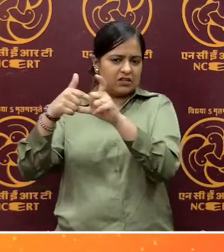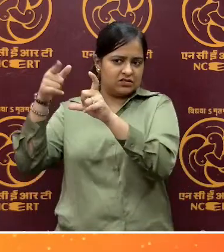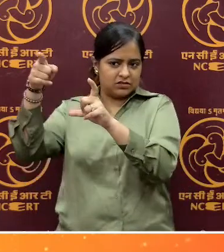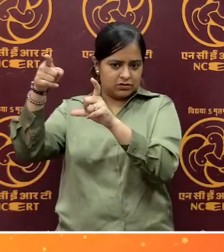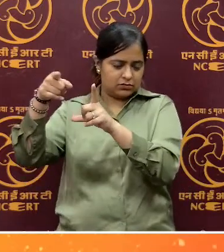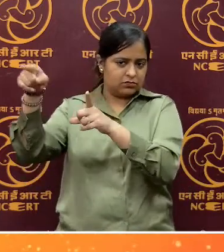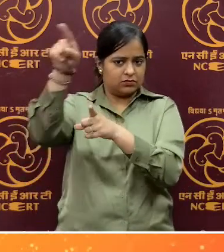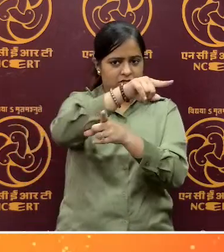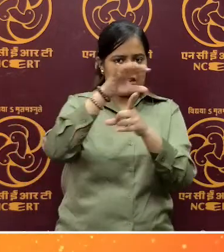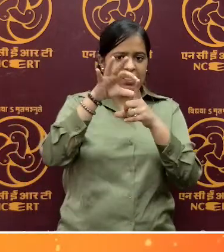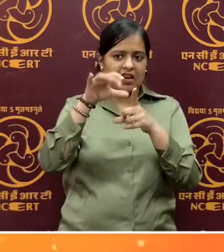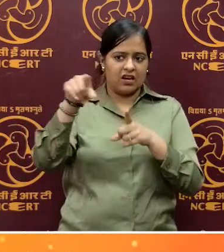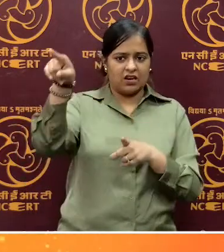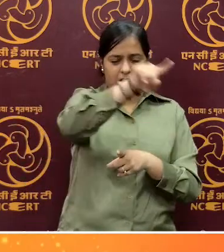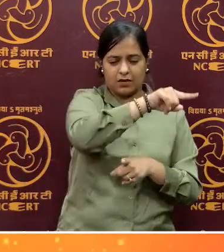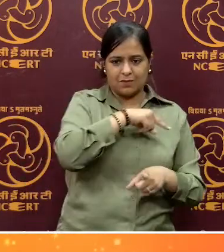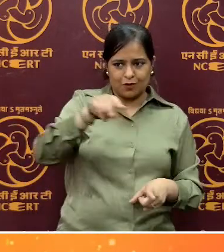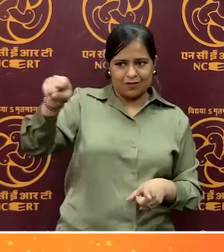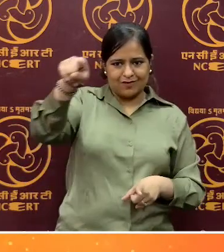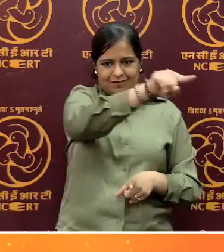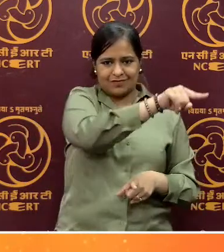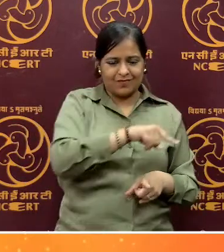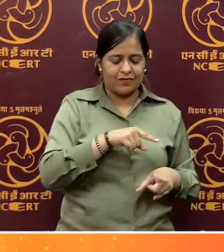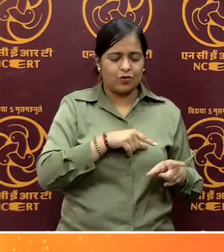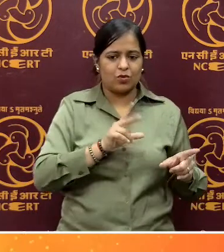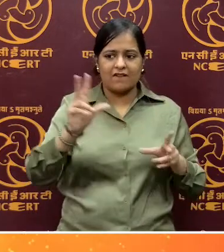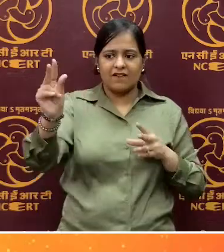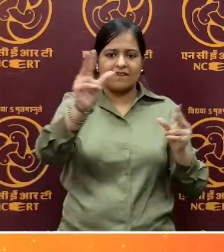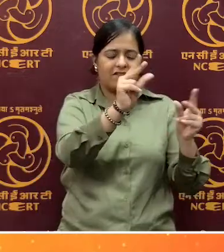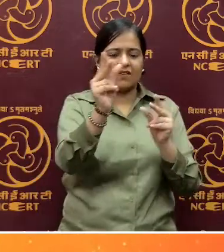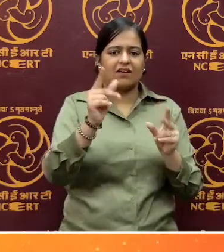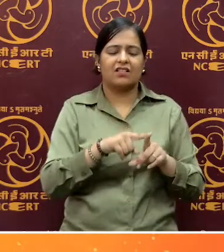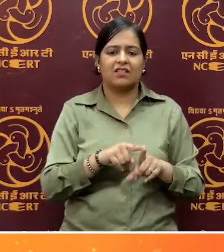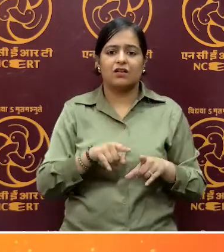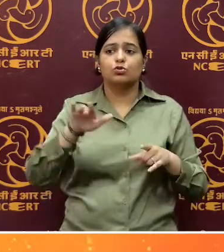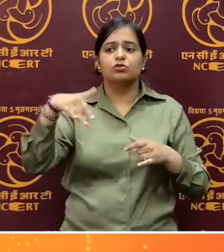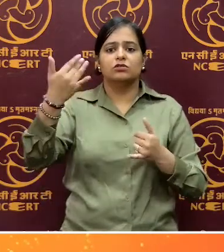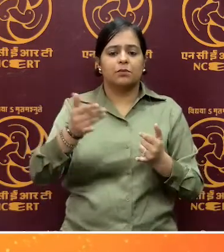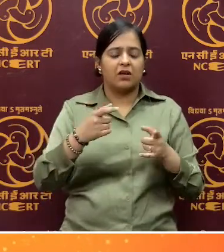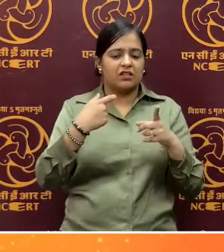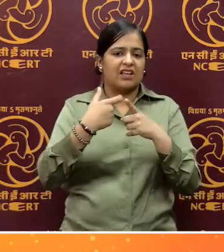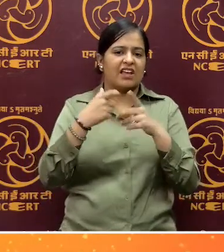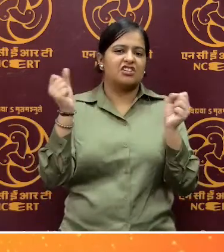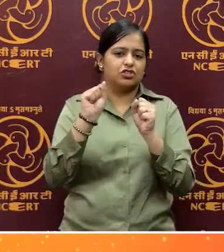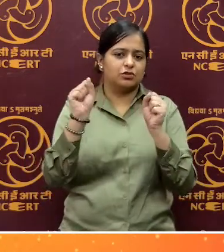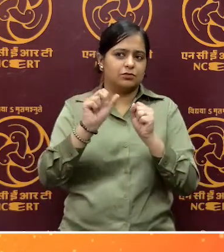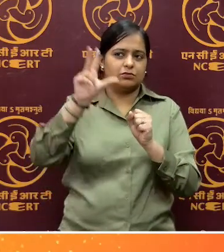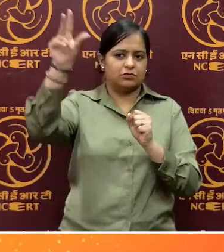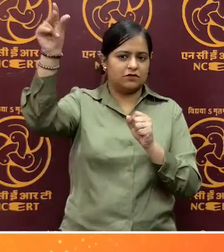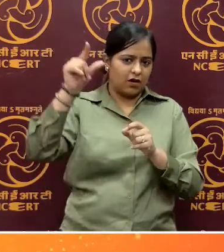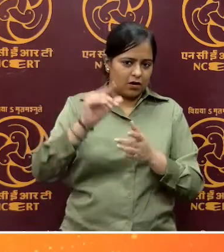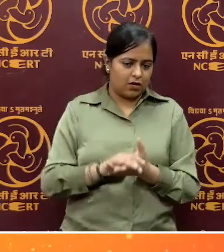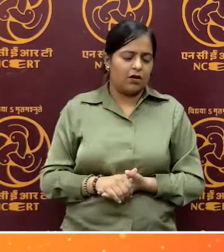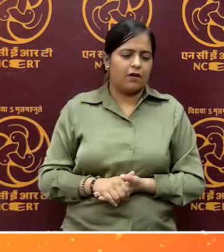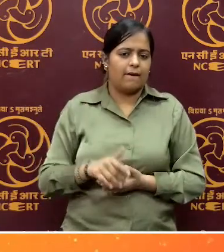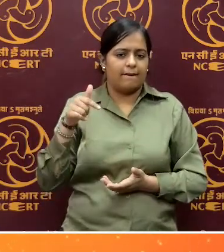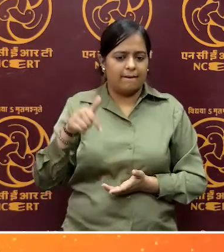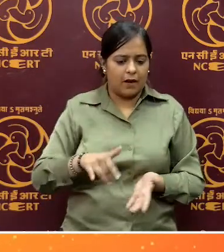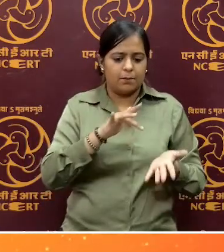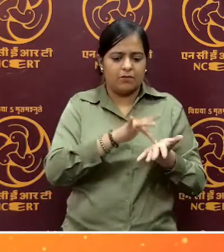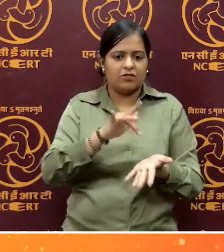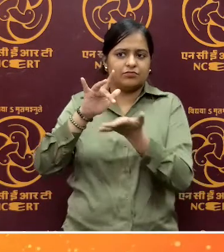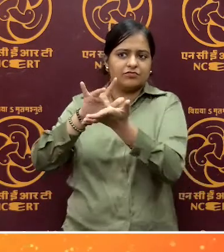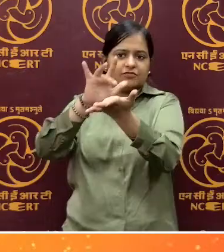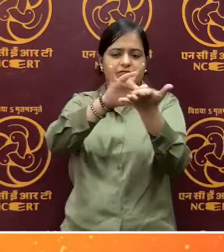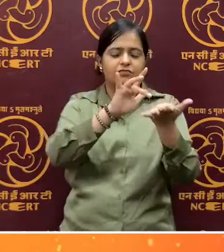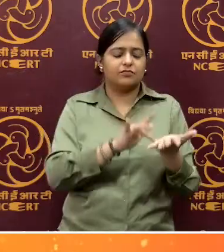Delhi. How much you have to travel to reach Srinagar? That's what we have as a distance. So this displacement has